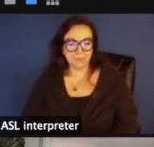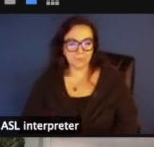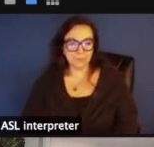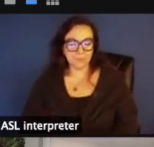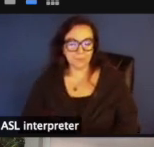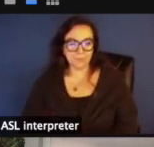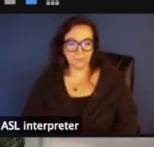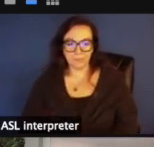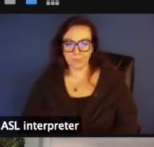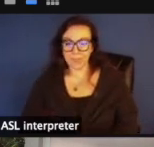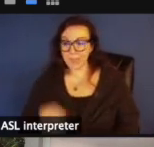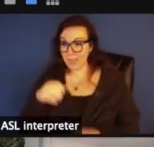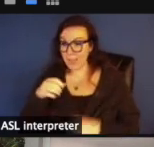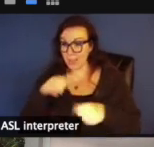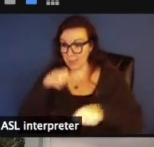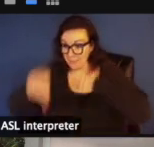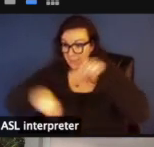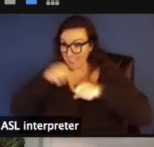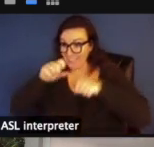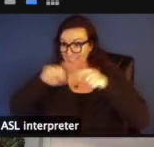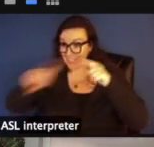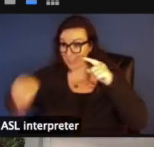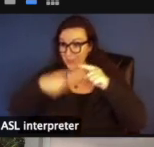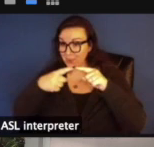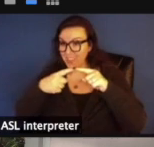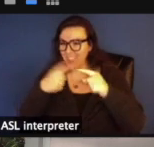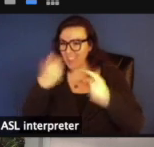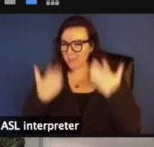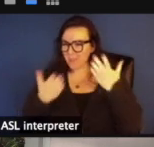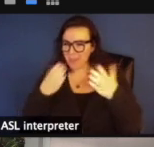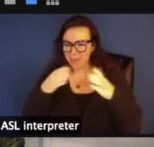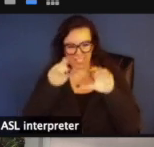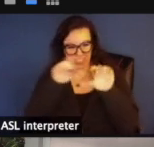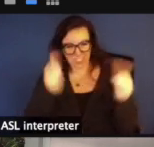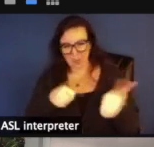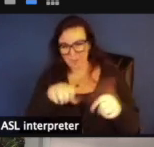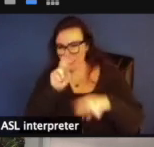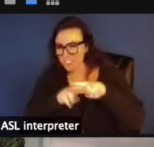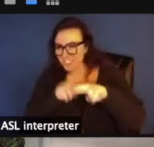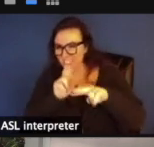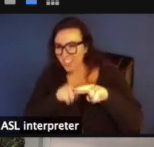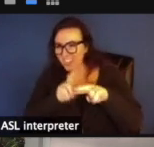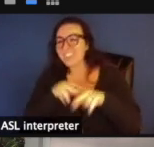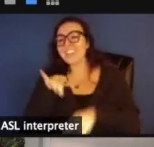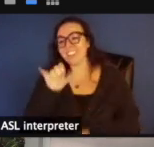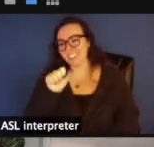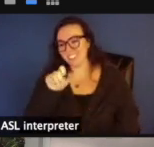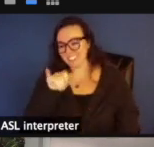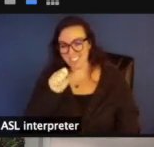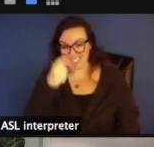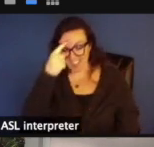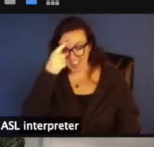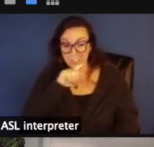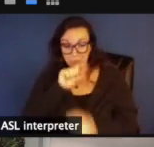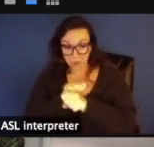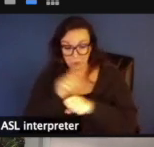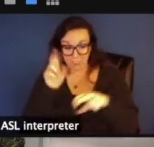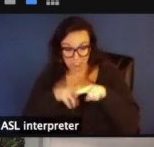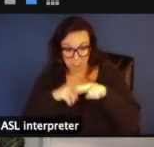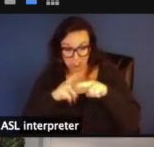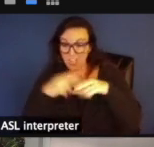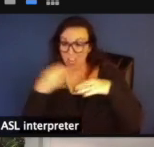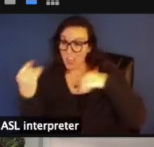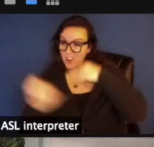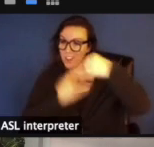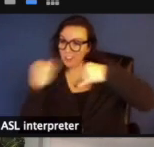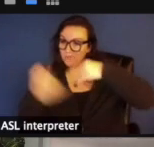Yeah, bicycle like a wheel. And it's maybe in the shape of a chair. Yeah, so I think it's actually is a chair. It's a chair and a